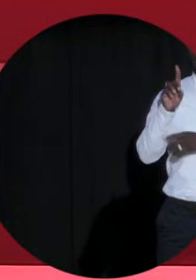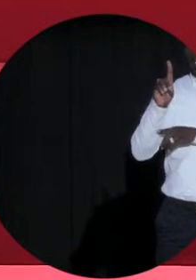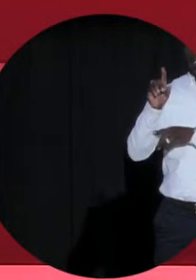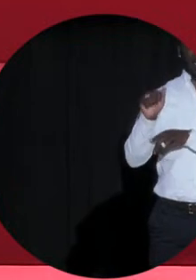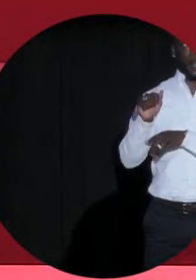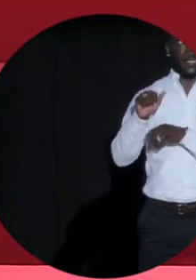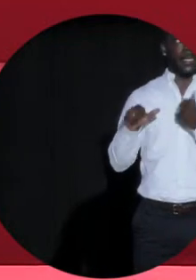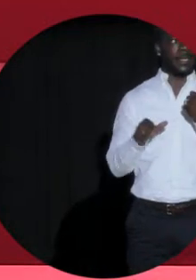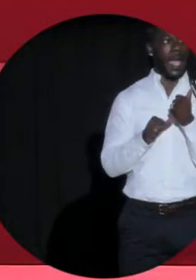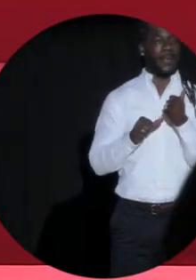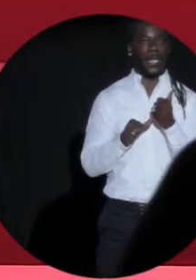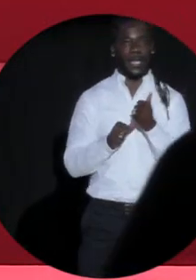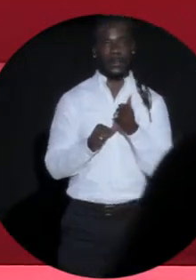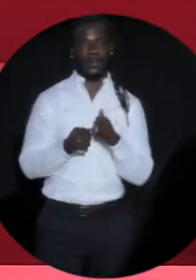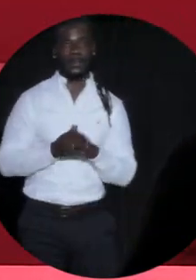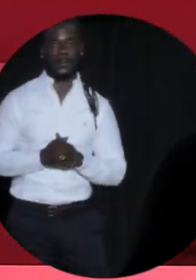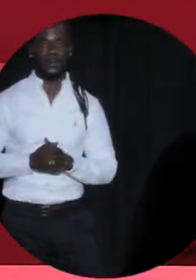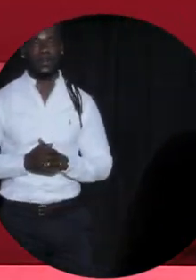Advocate.